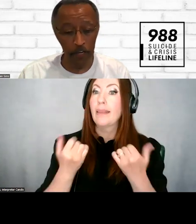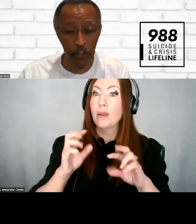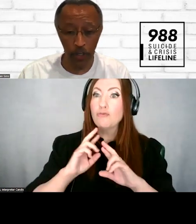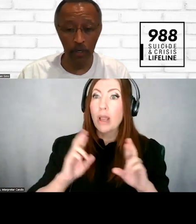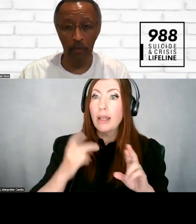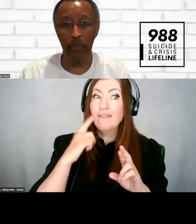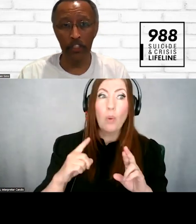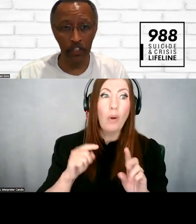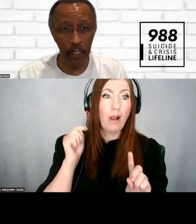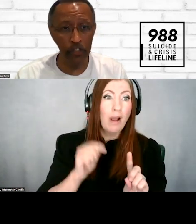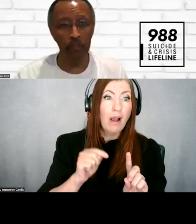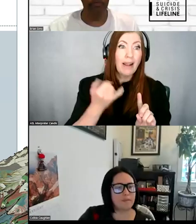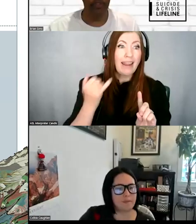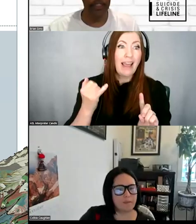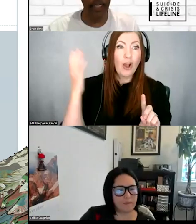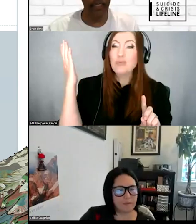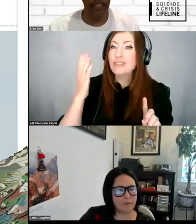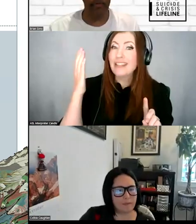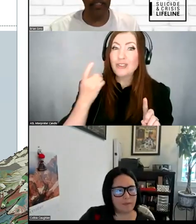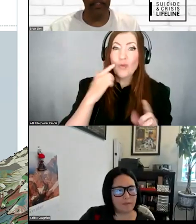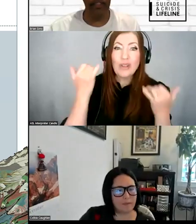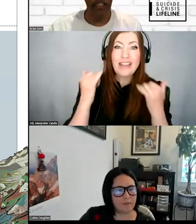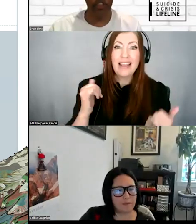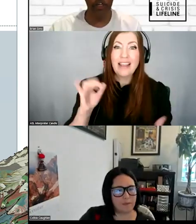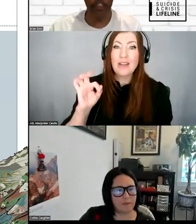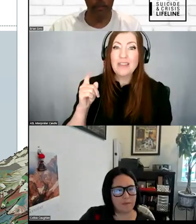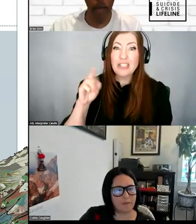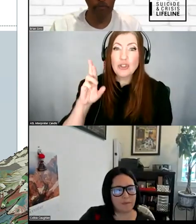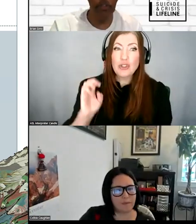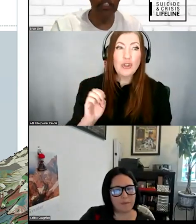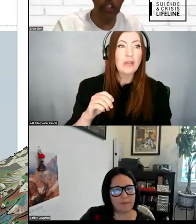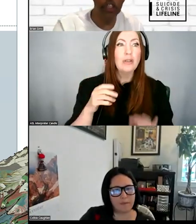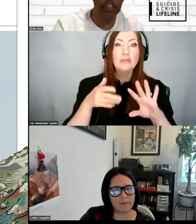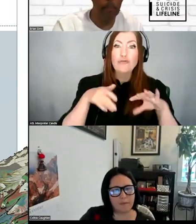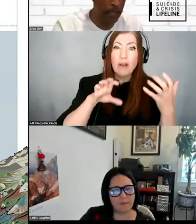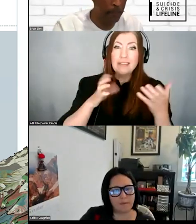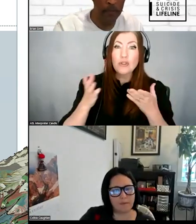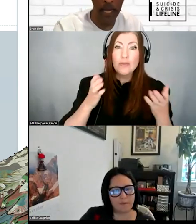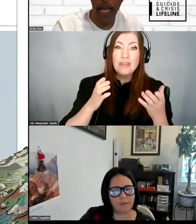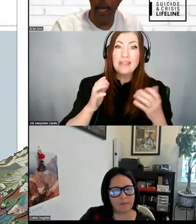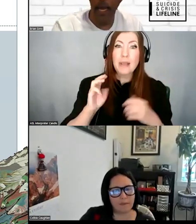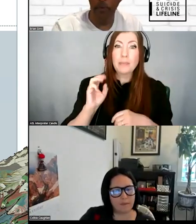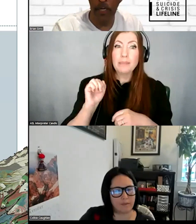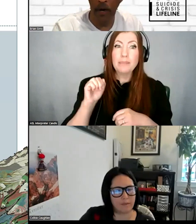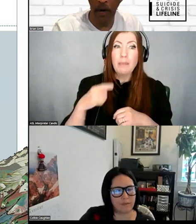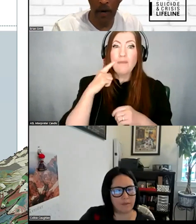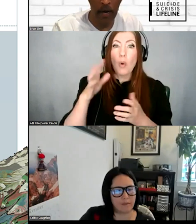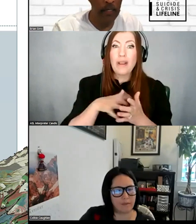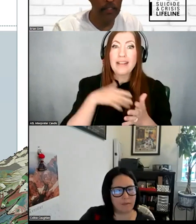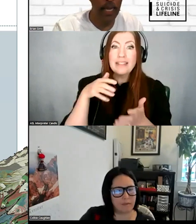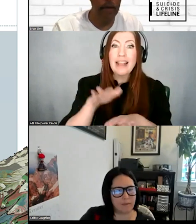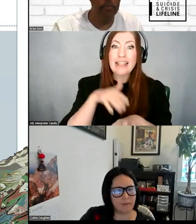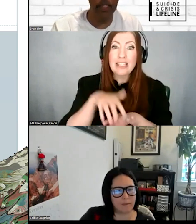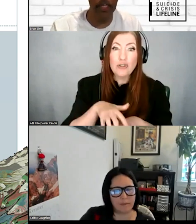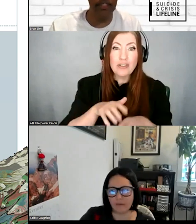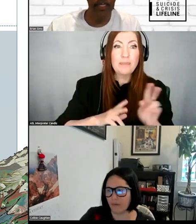our feature presentation for today, the Crisis Services Map for Indigenous People. And we are honored